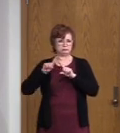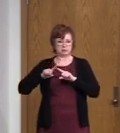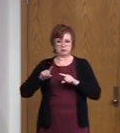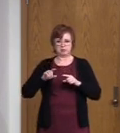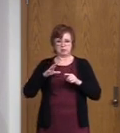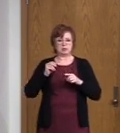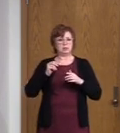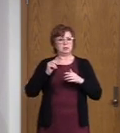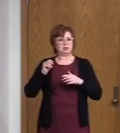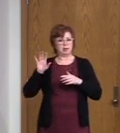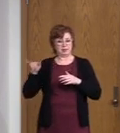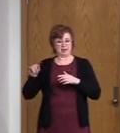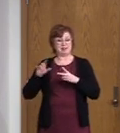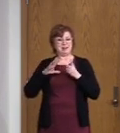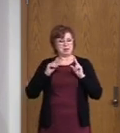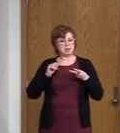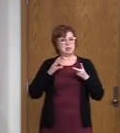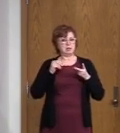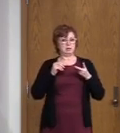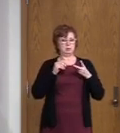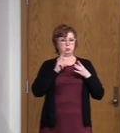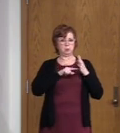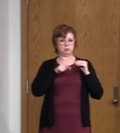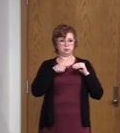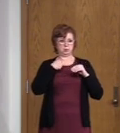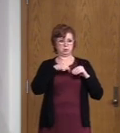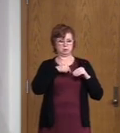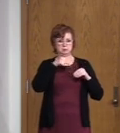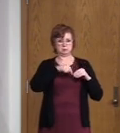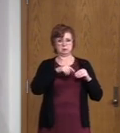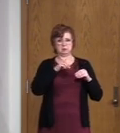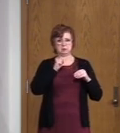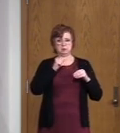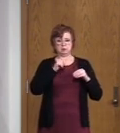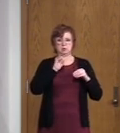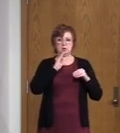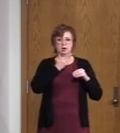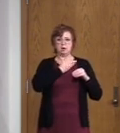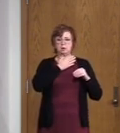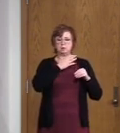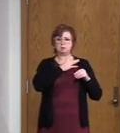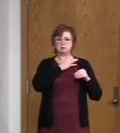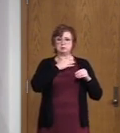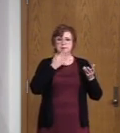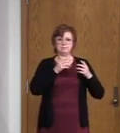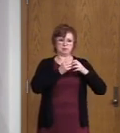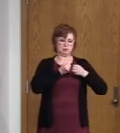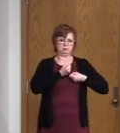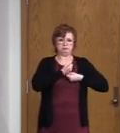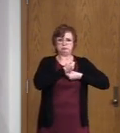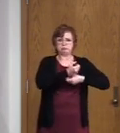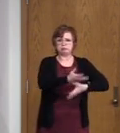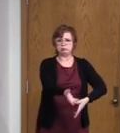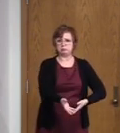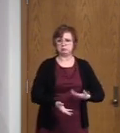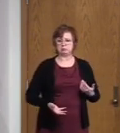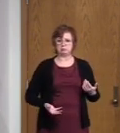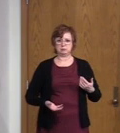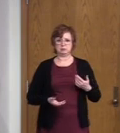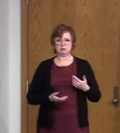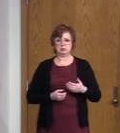on the healthcare system by using workers when the vaccine clinics do ramp up when we're still sort of treating